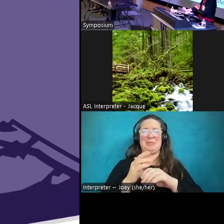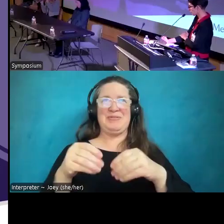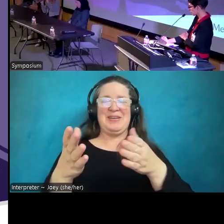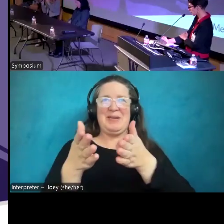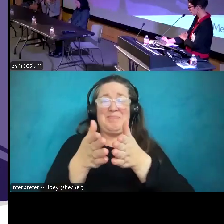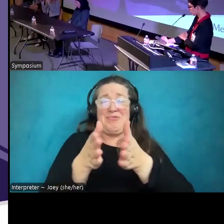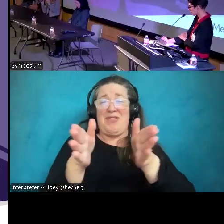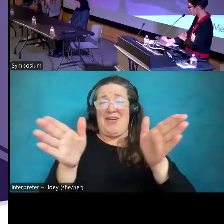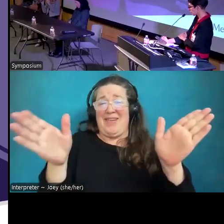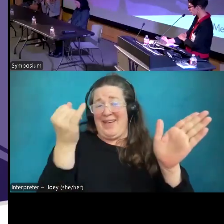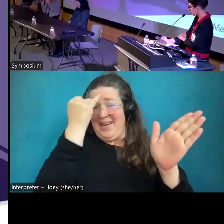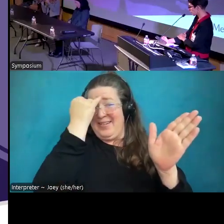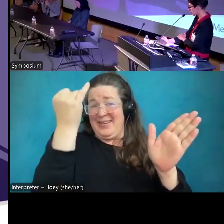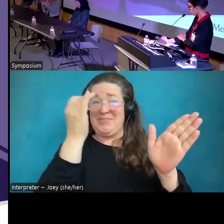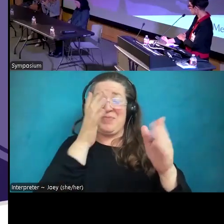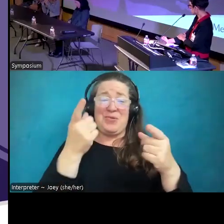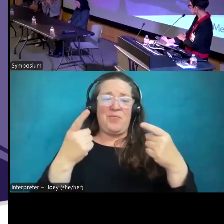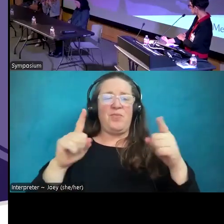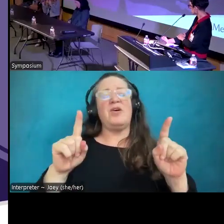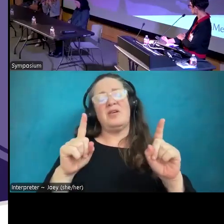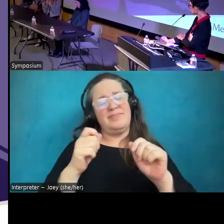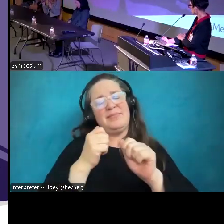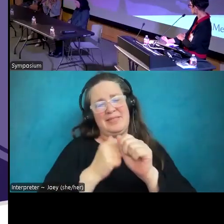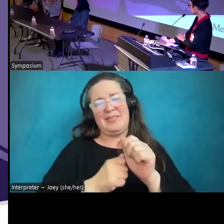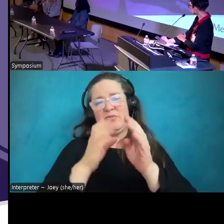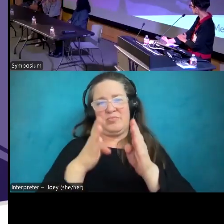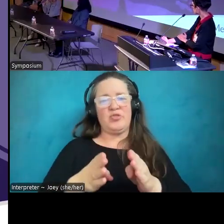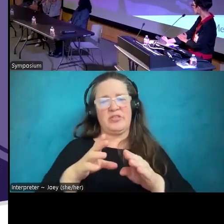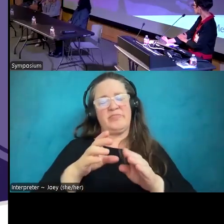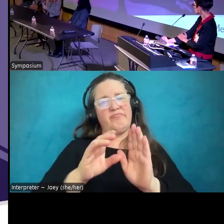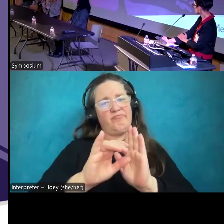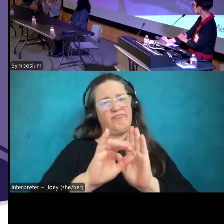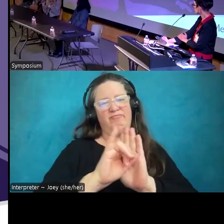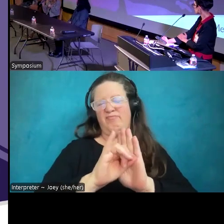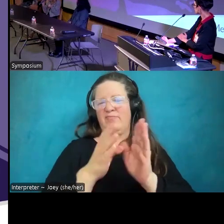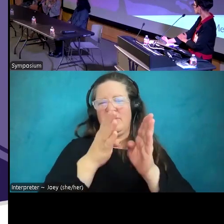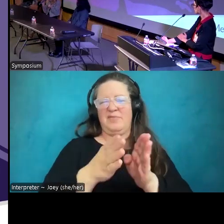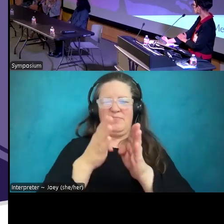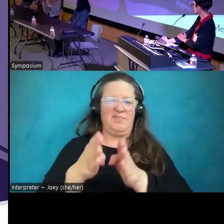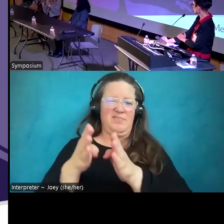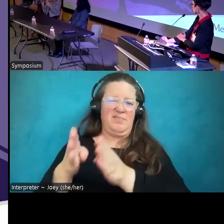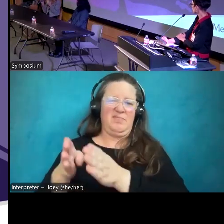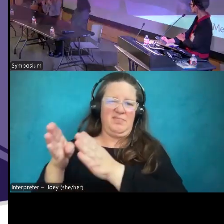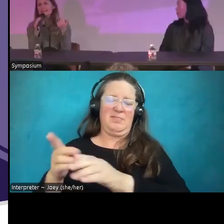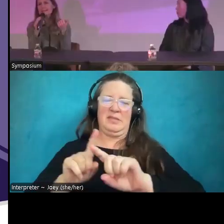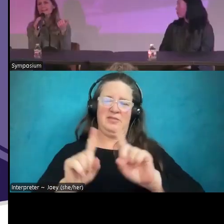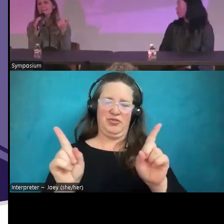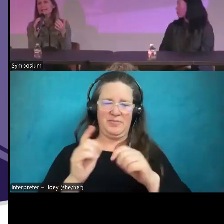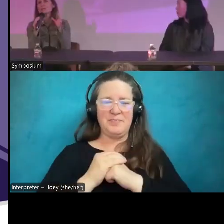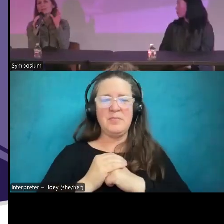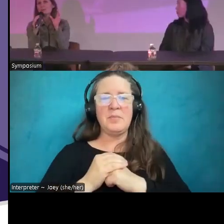individual has their own specific learning situation and things that affect it. But I think a couple things I would think about is, one